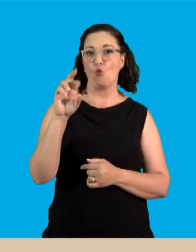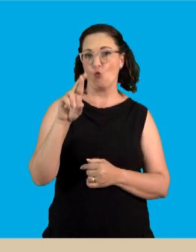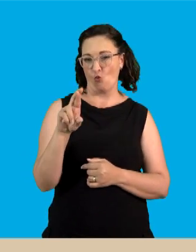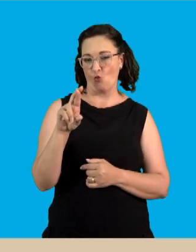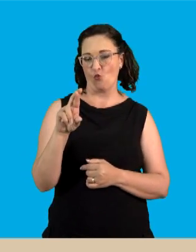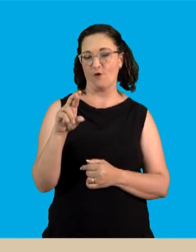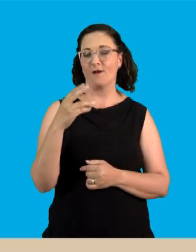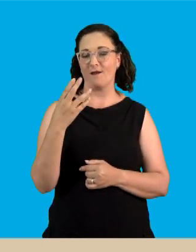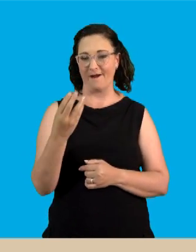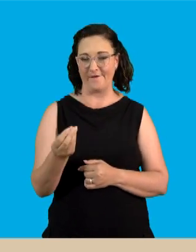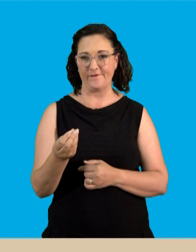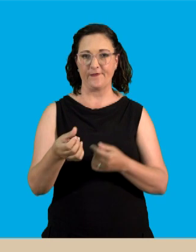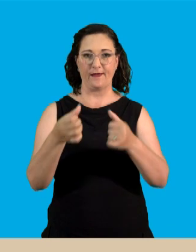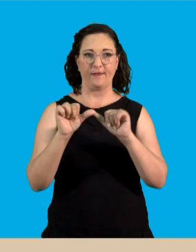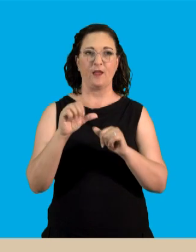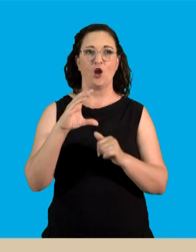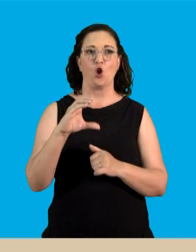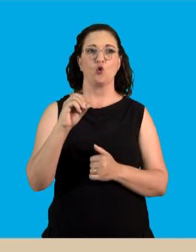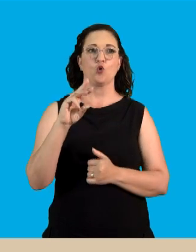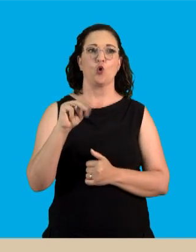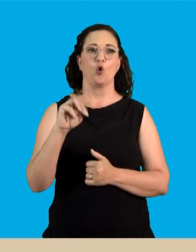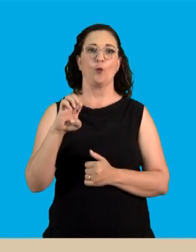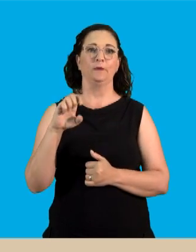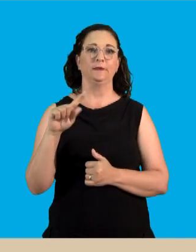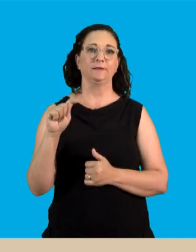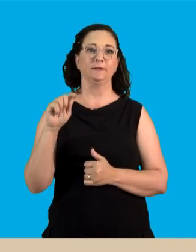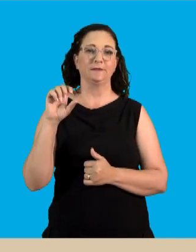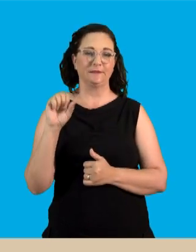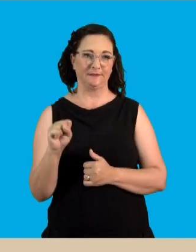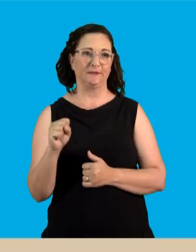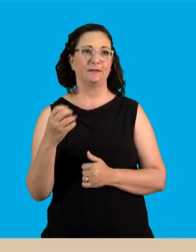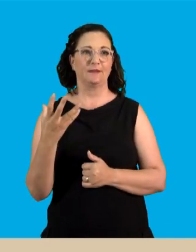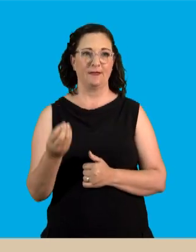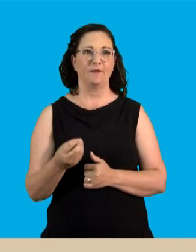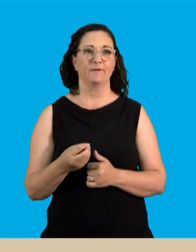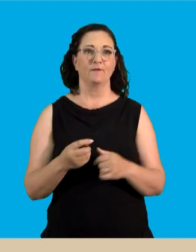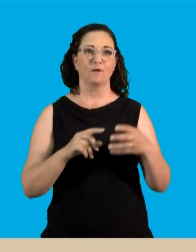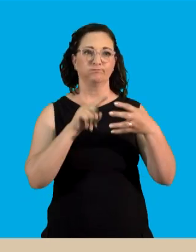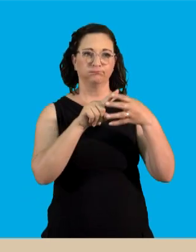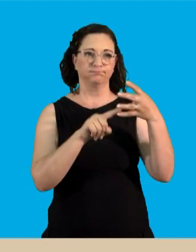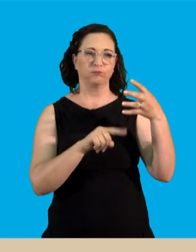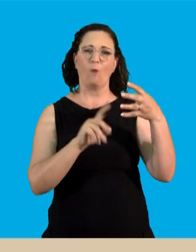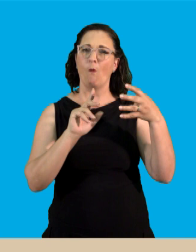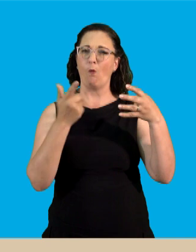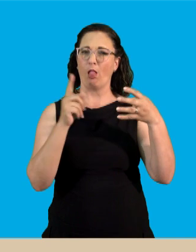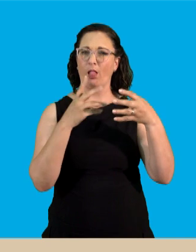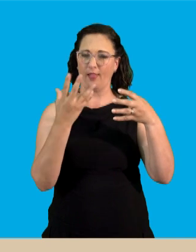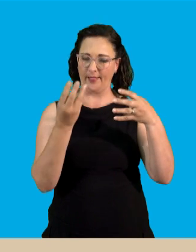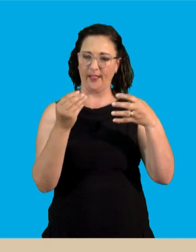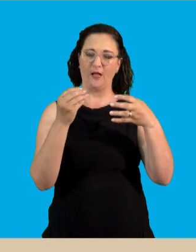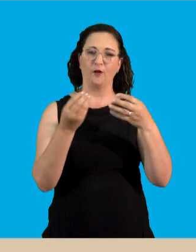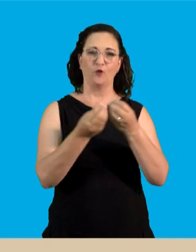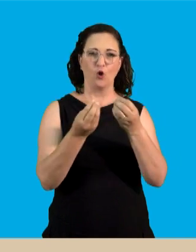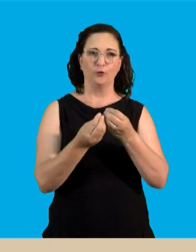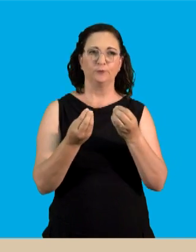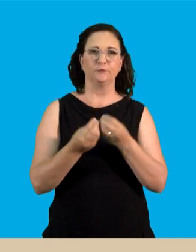object, and lastly, we also have the comets, okay? Comets. So these are all the objects that